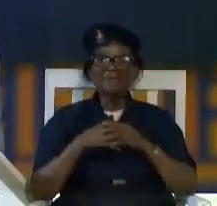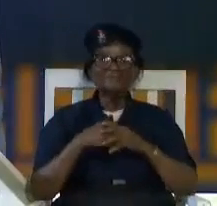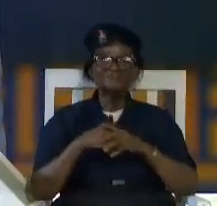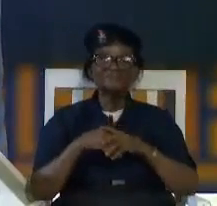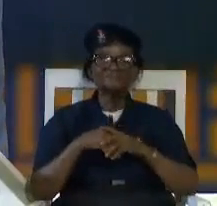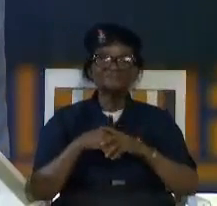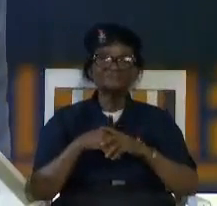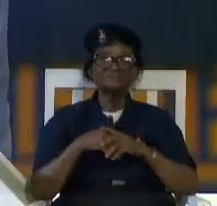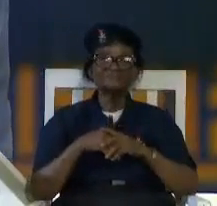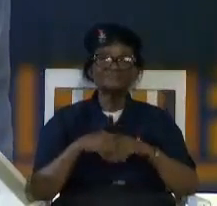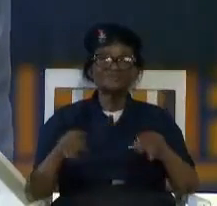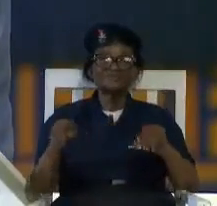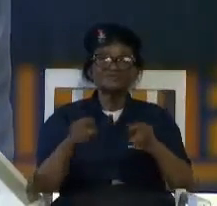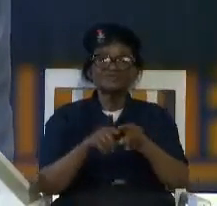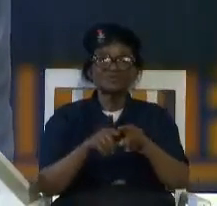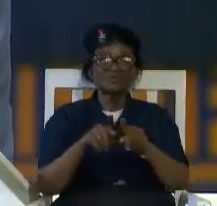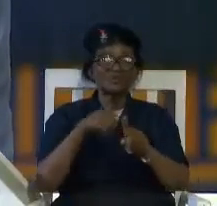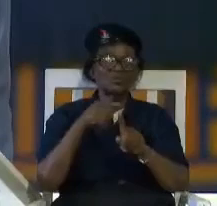So